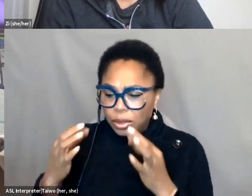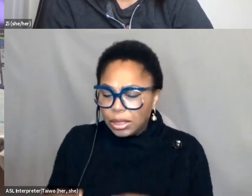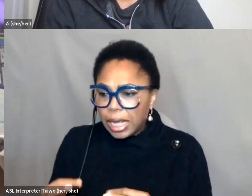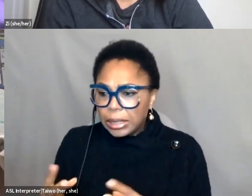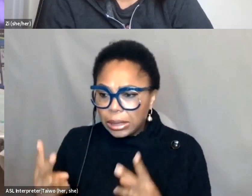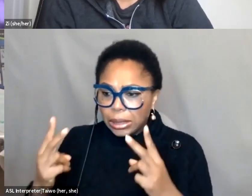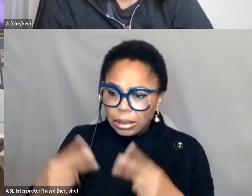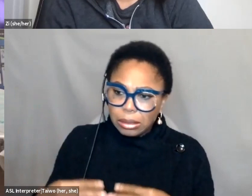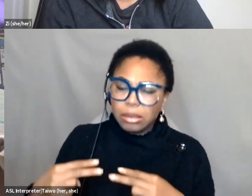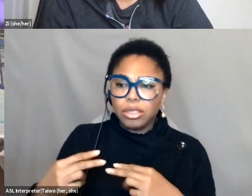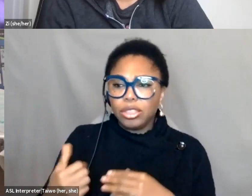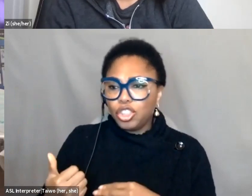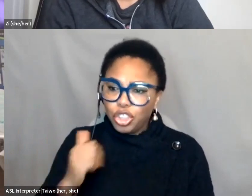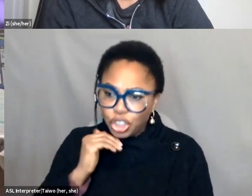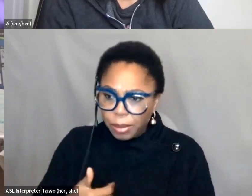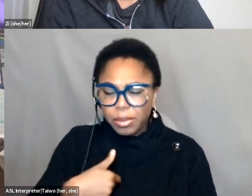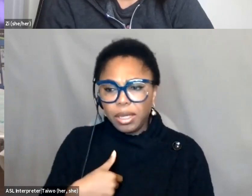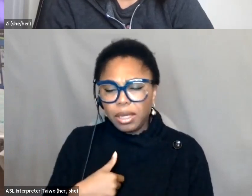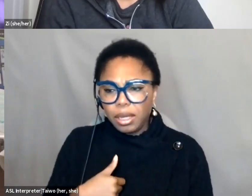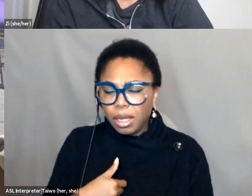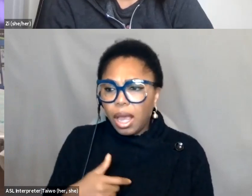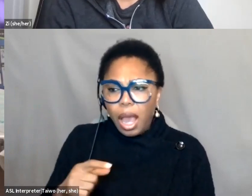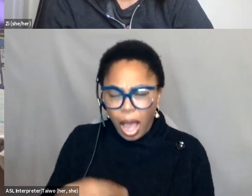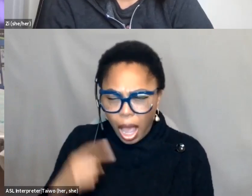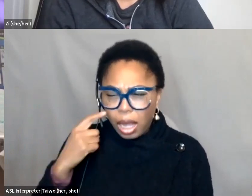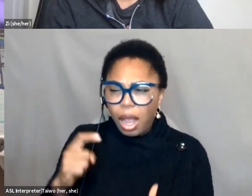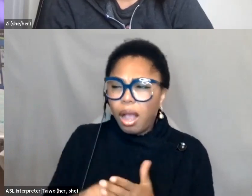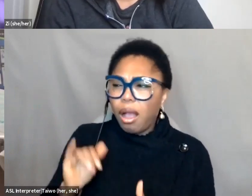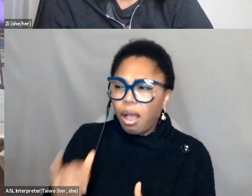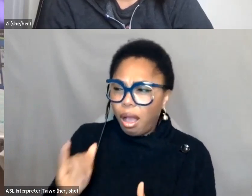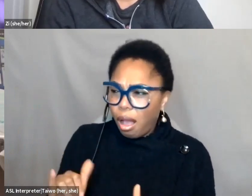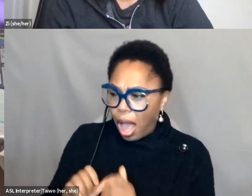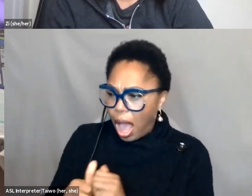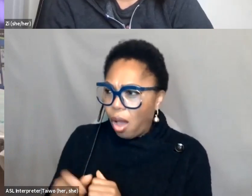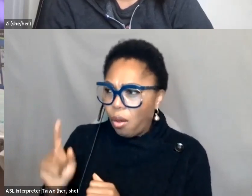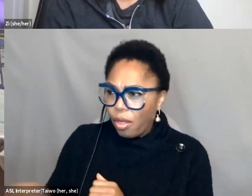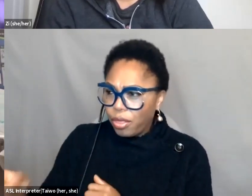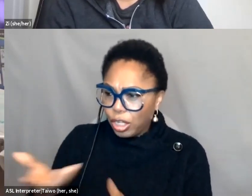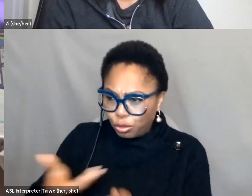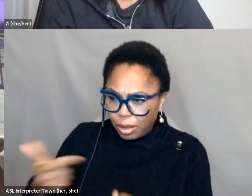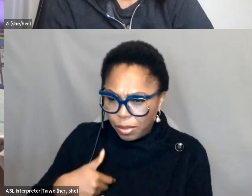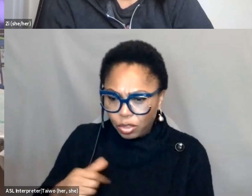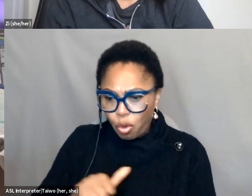modality. It wasn't lost on me that there was a distinct difference in how I was treated. Disagreements between classmates